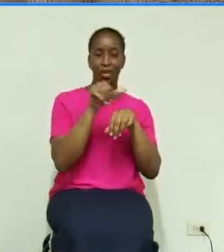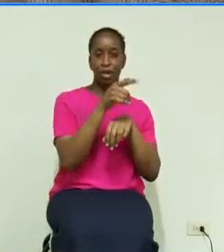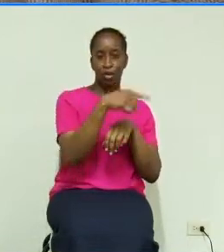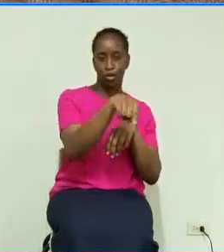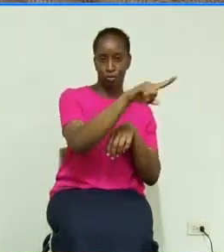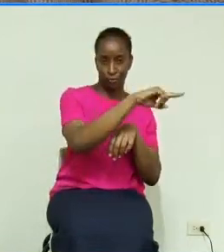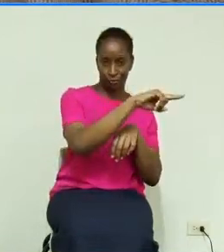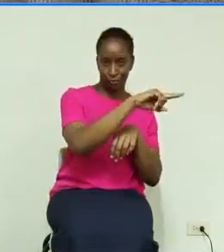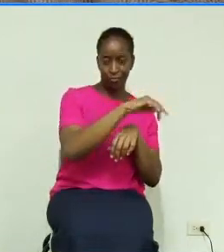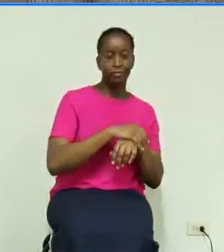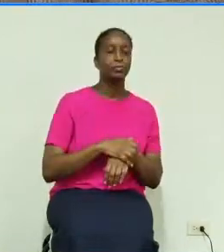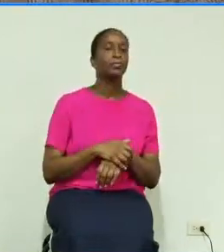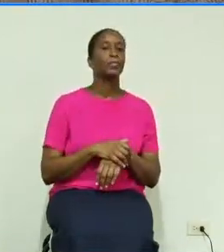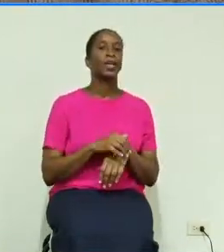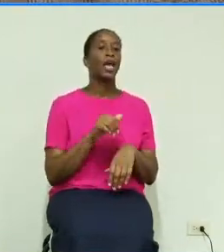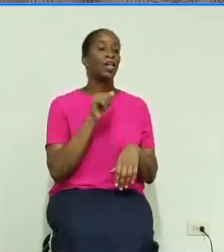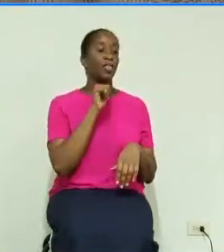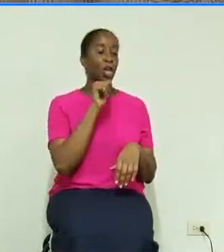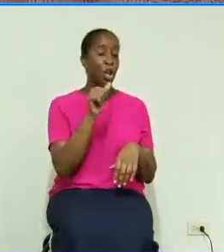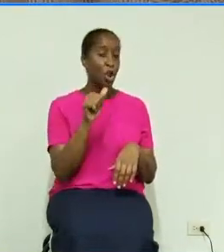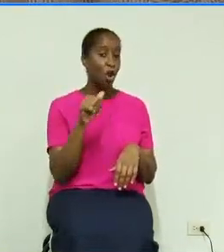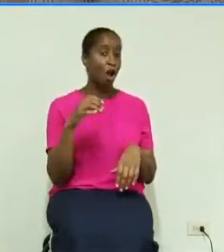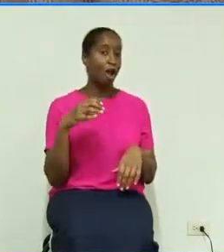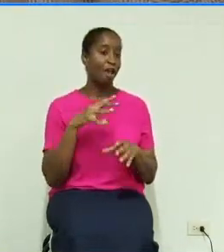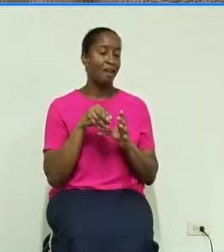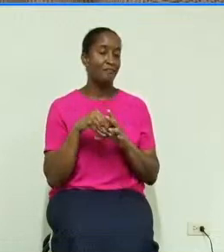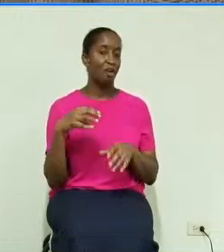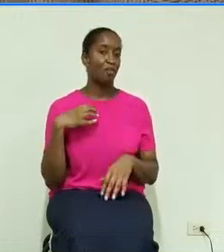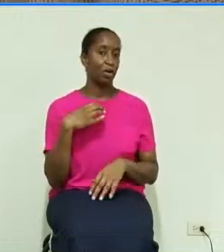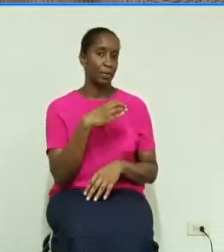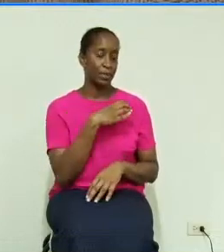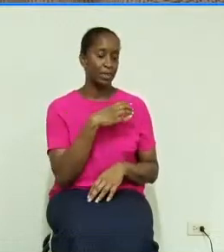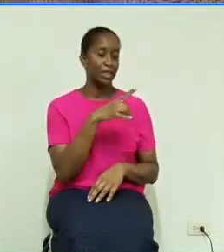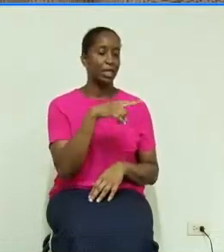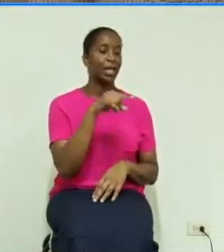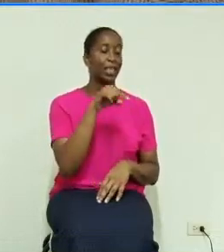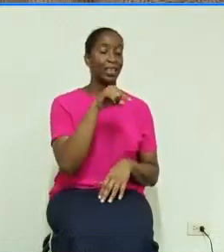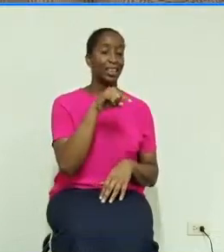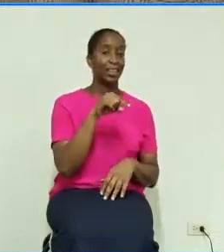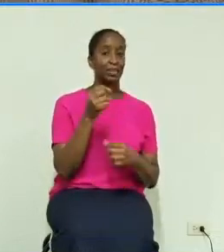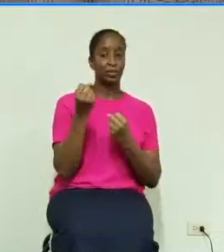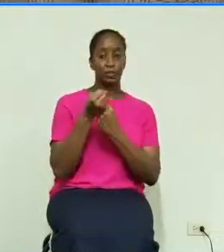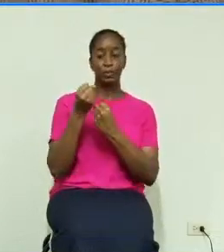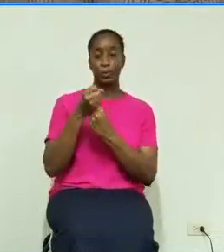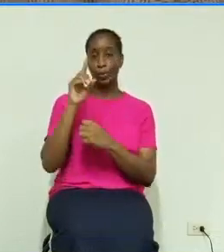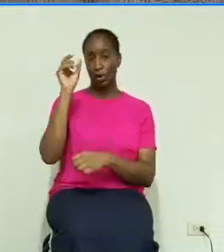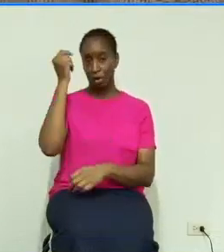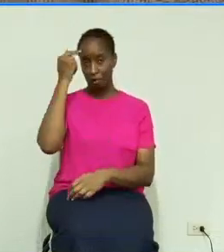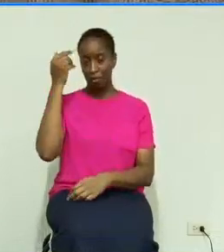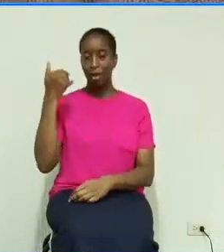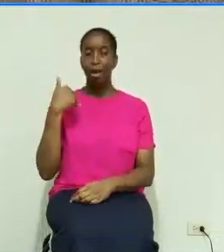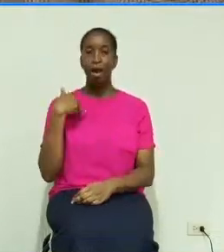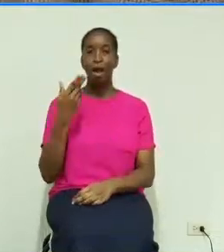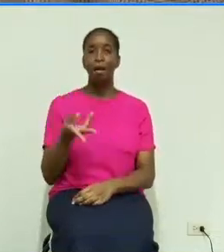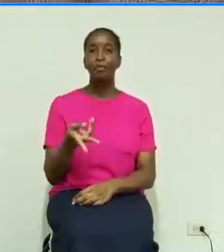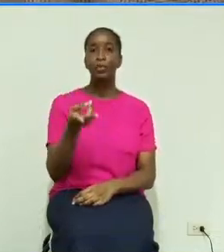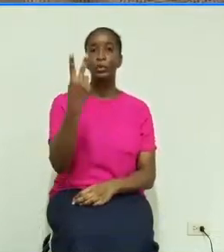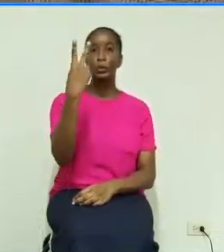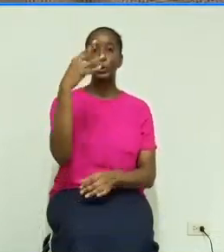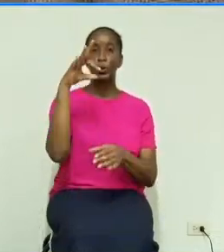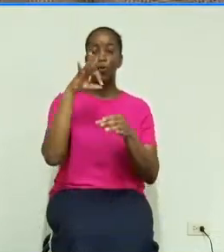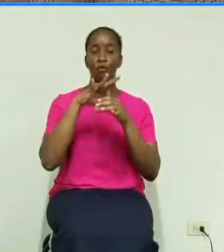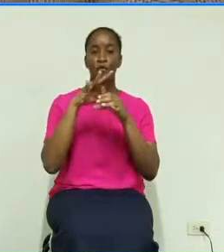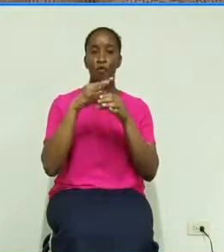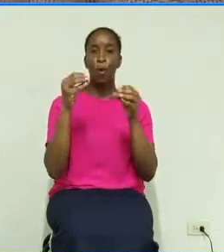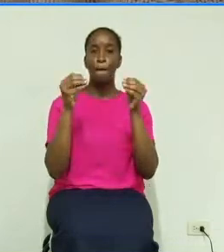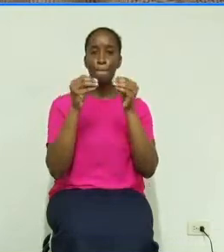than the others combined. And that is instructive. The founding fathers found it necessary, and I